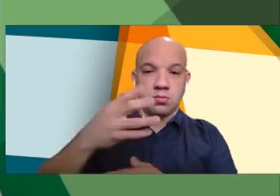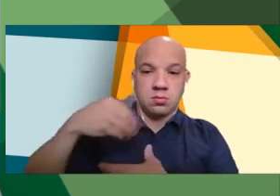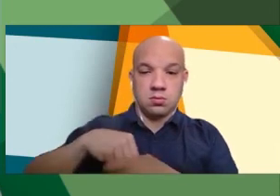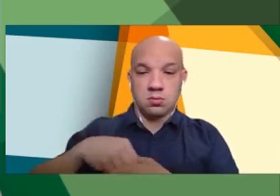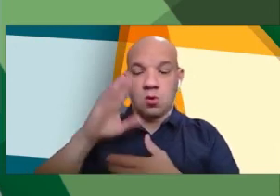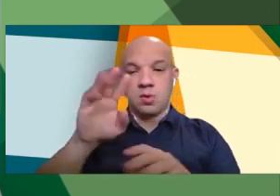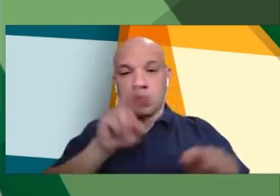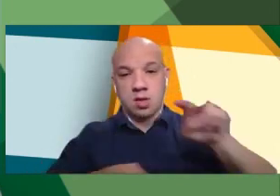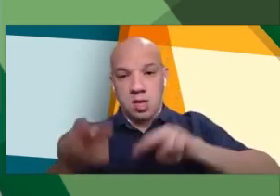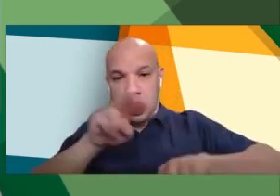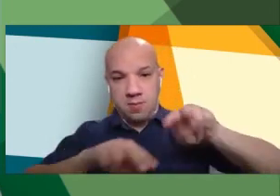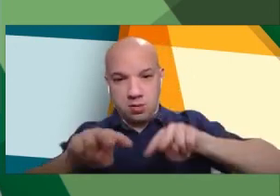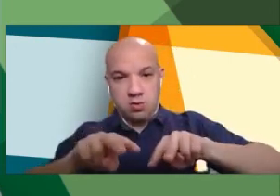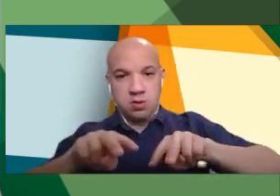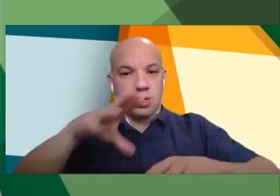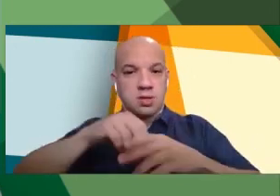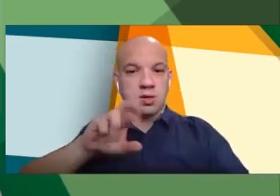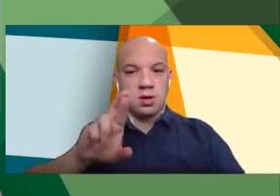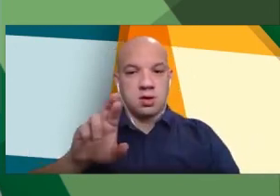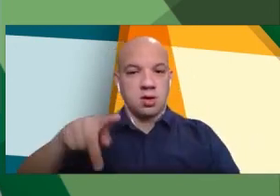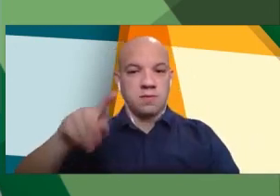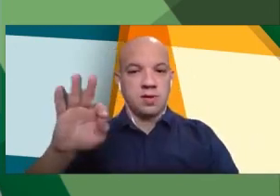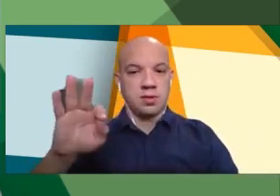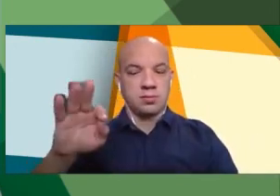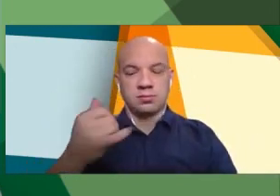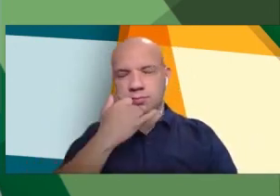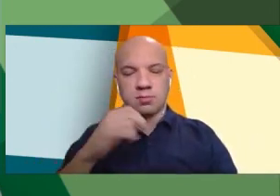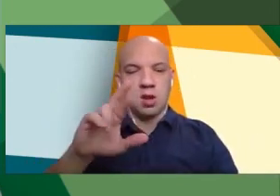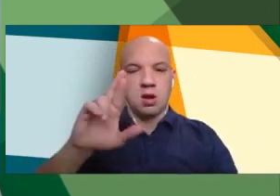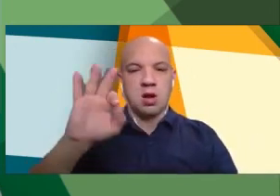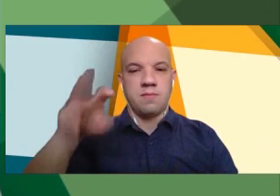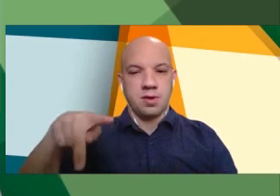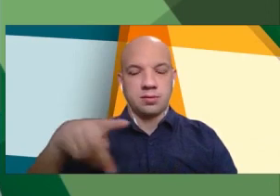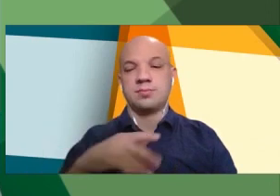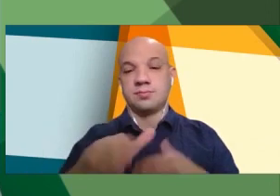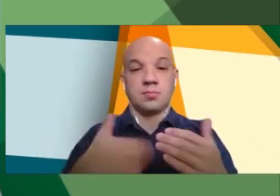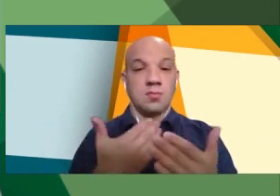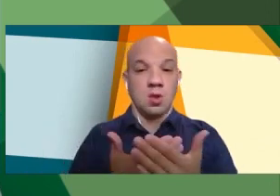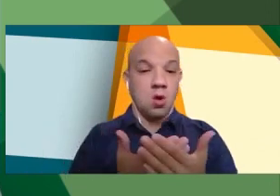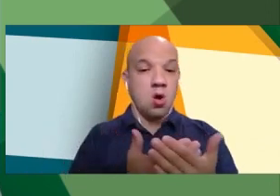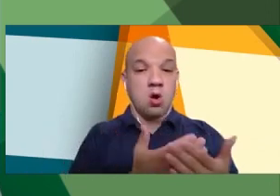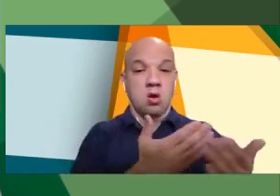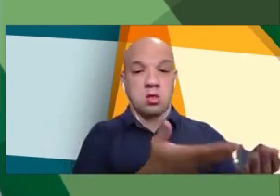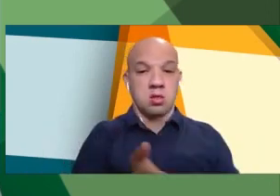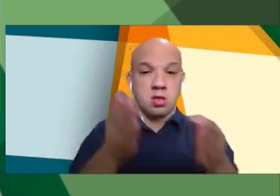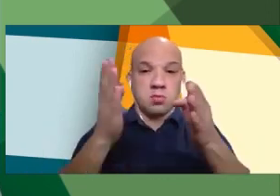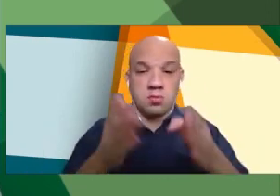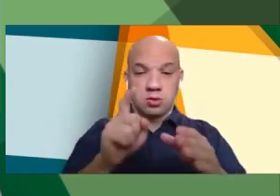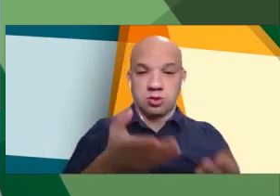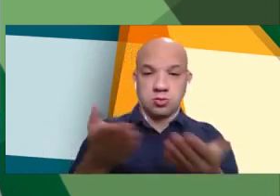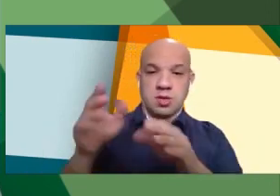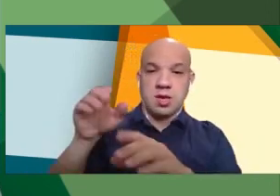be evaluated in this RFP, and all proposers shall draft and submit a work approach